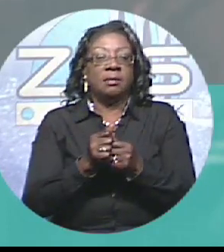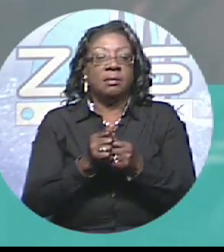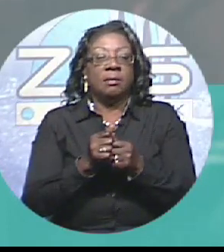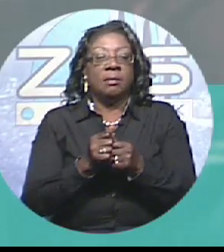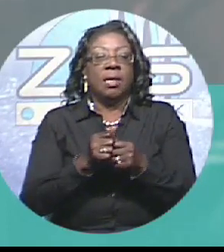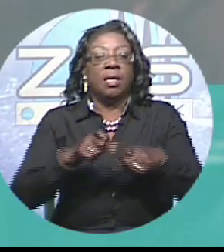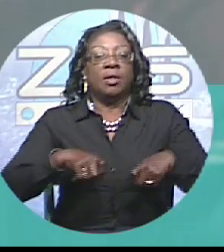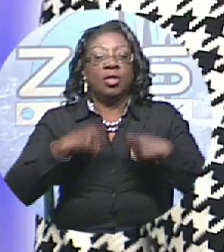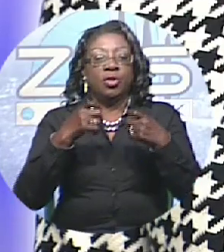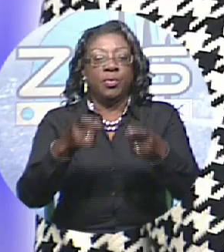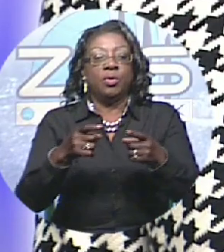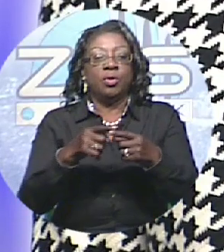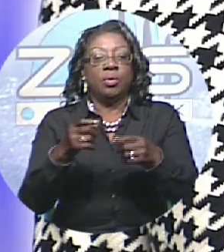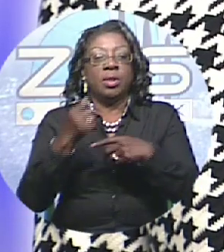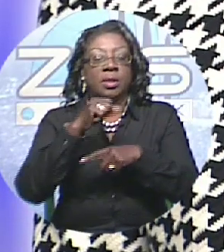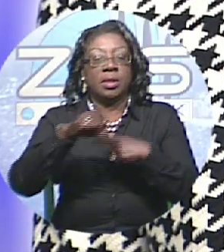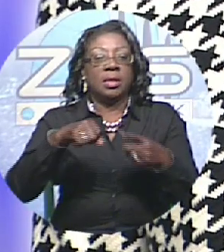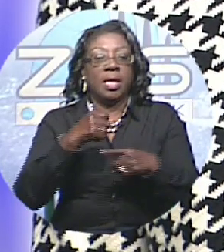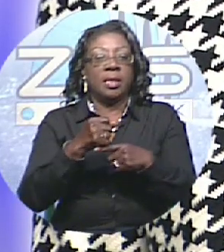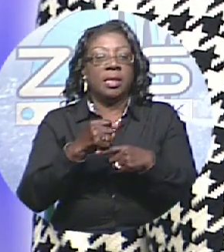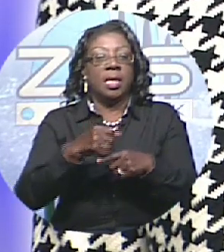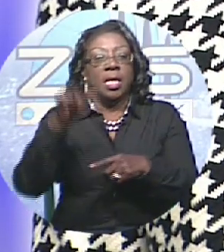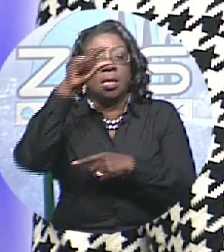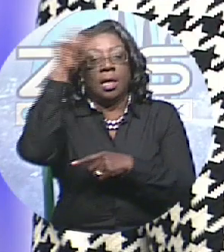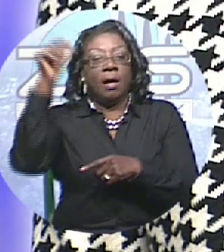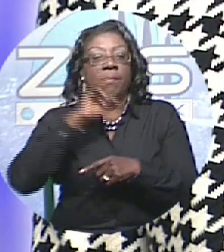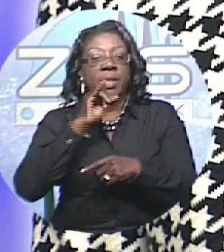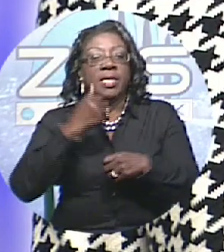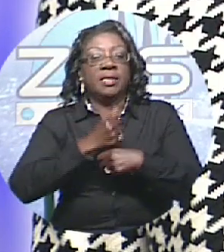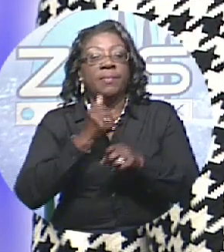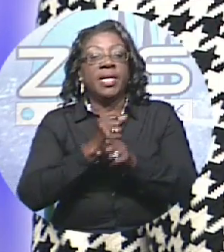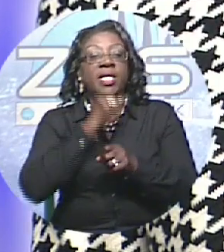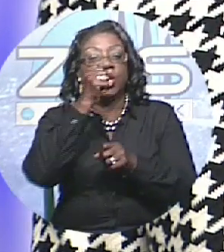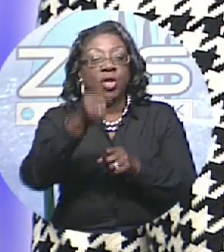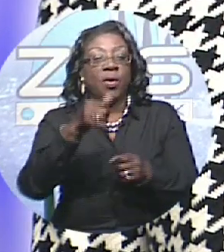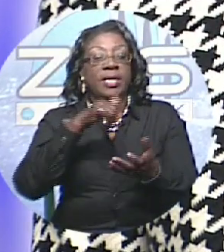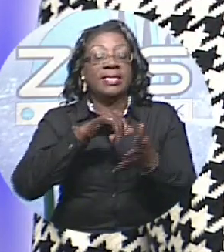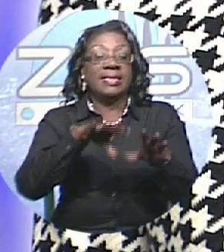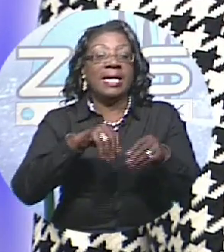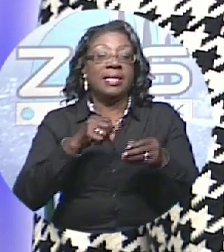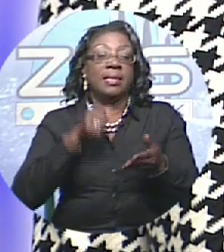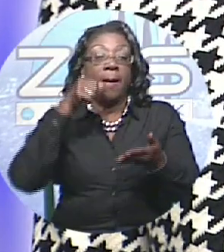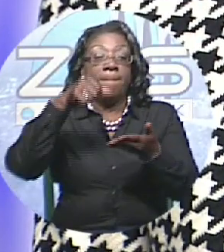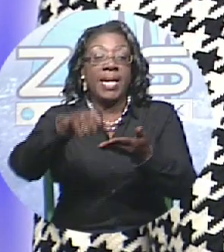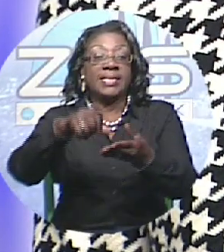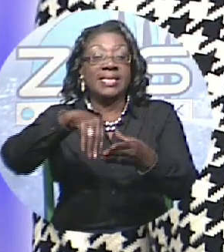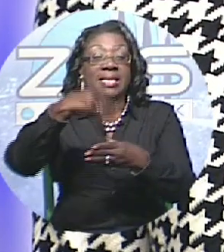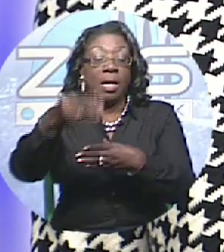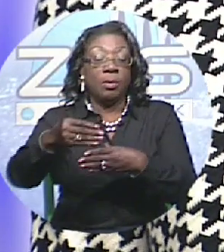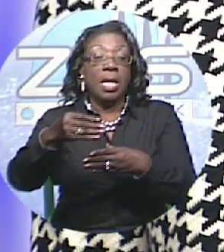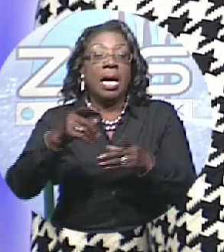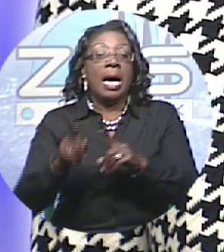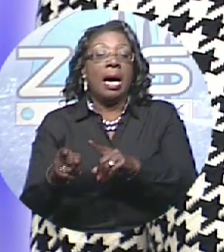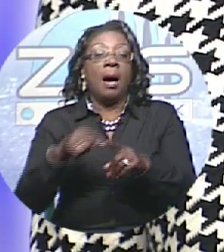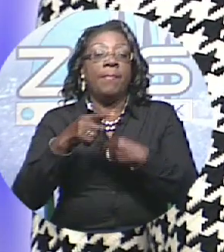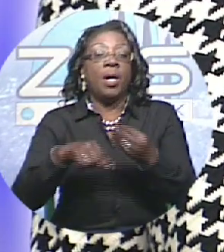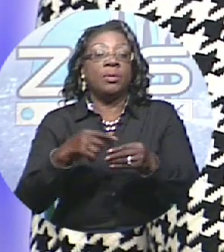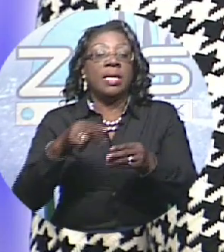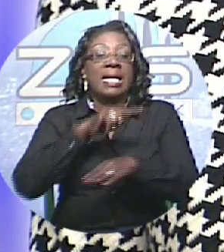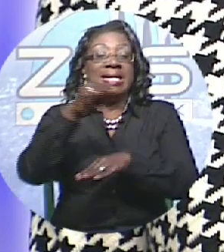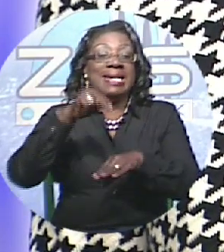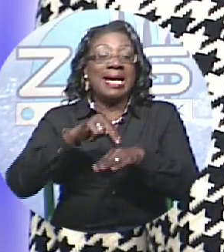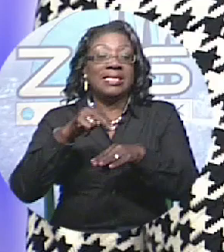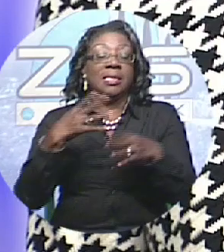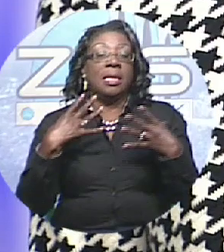society at the moment. The government is ensuring that it's getting the message out with regards to its comprehensive national health